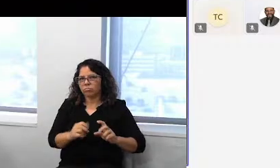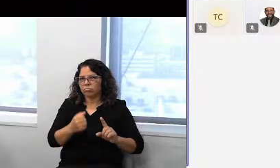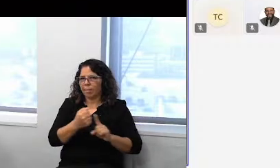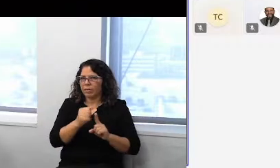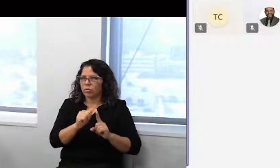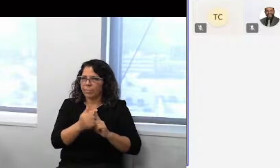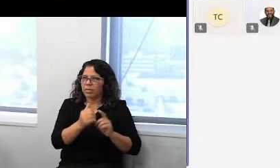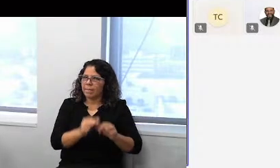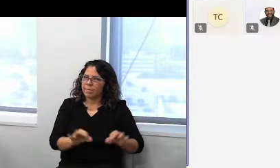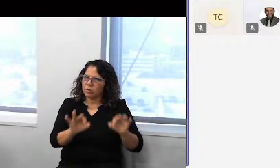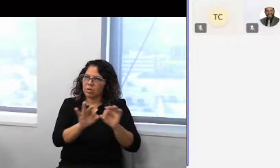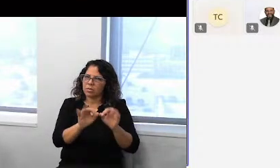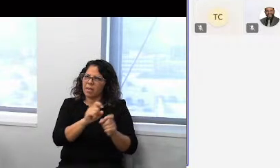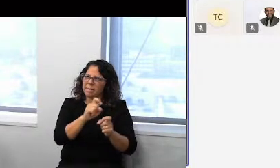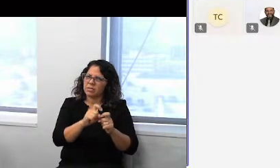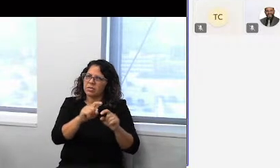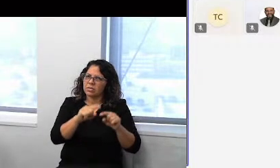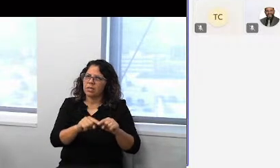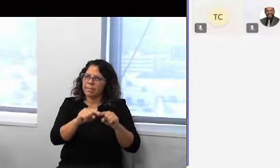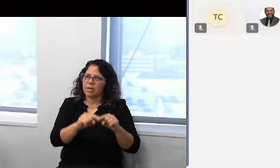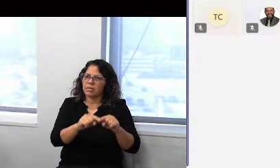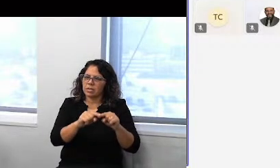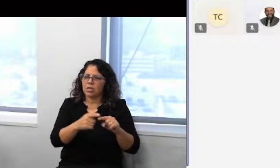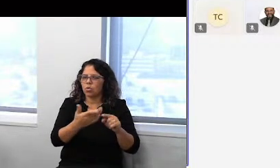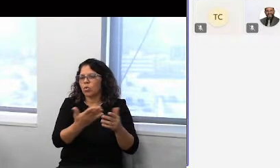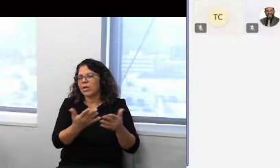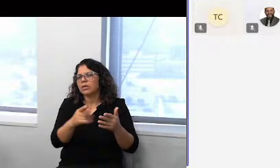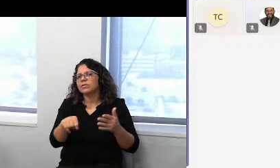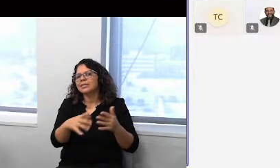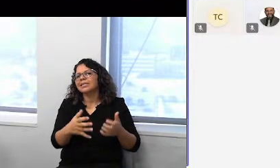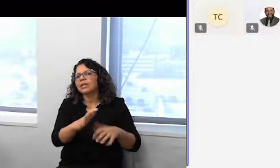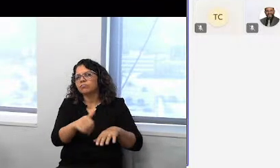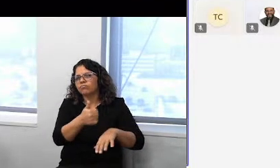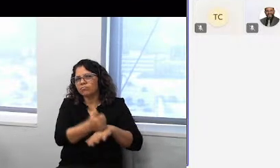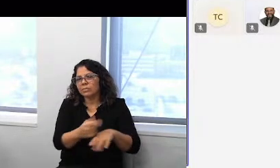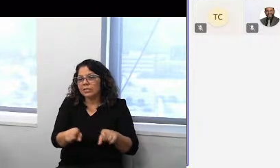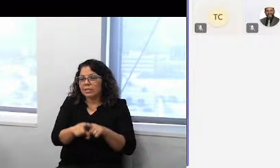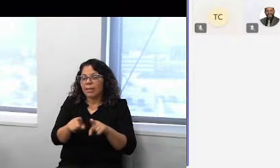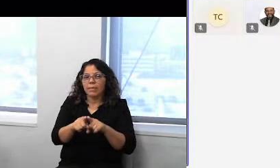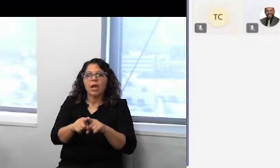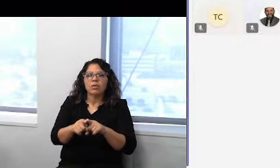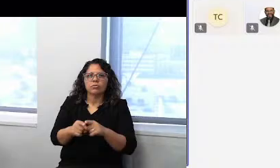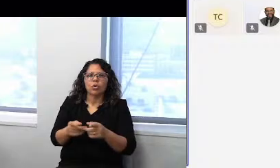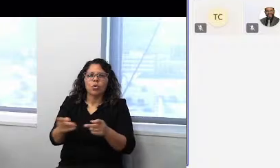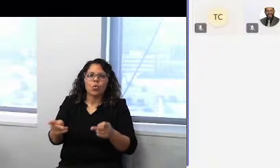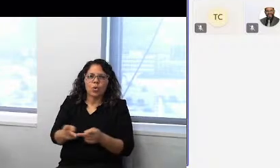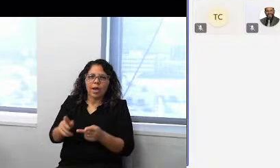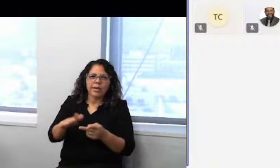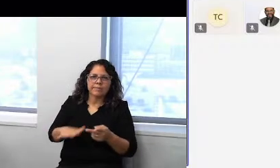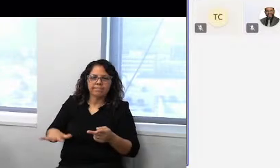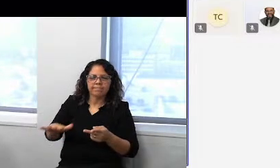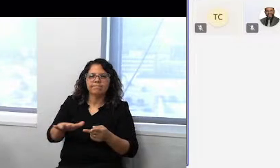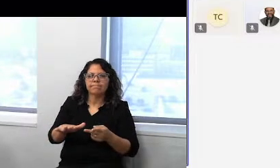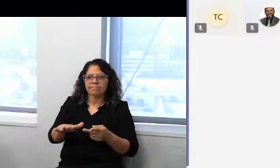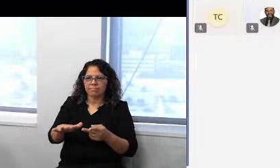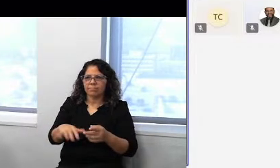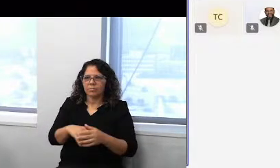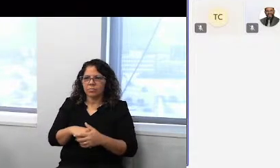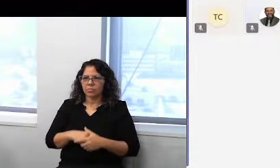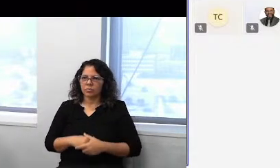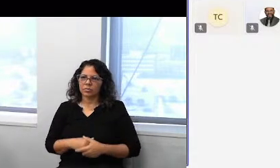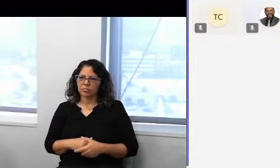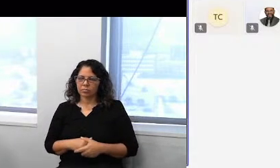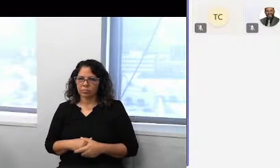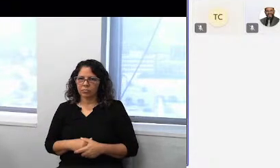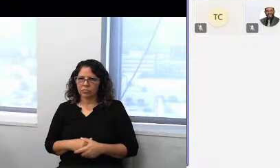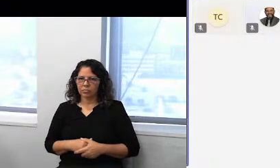areas that you're disturbing. The areas that you're disturbing to be able to do that. An example, and if you were to build something on